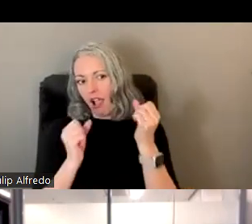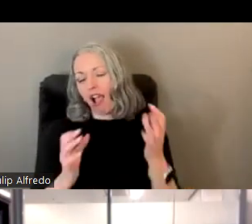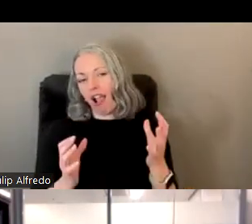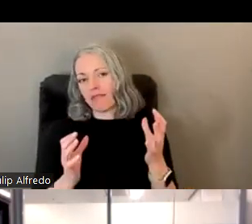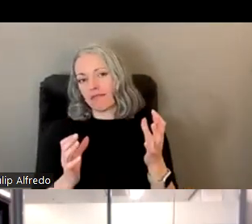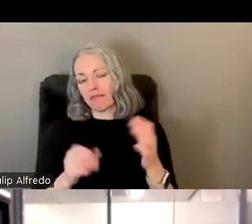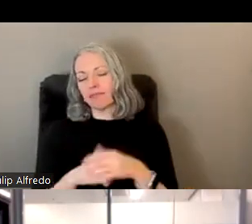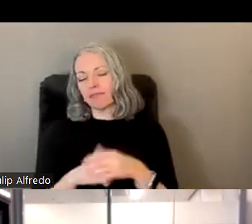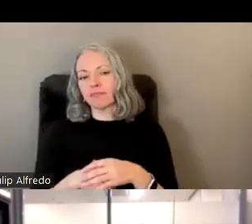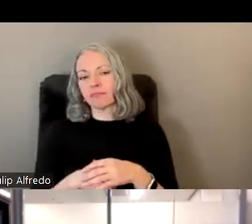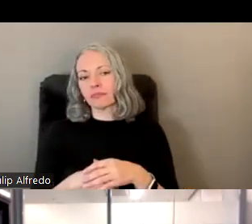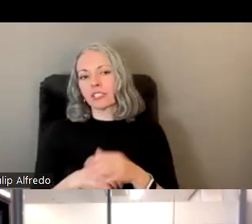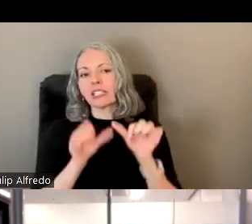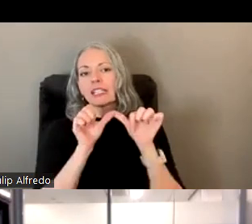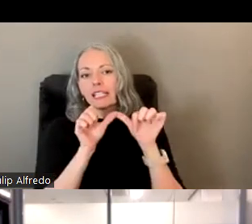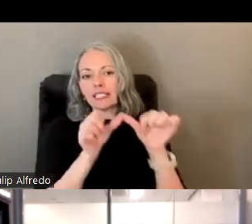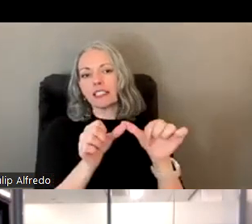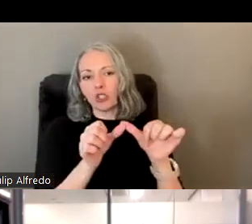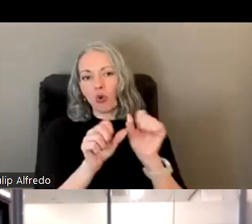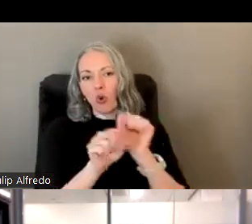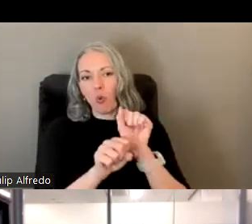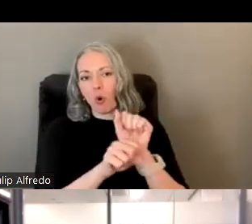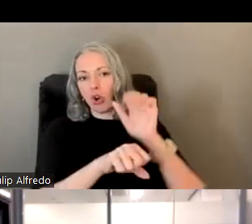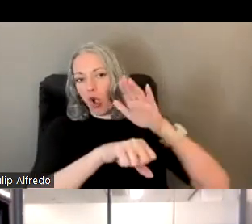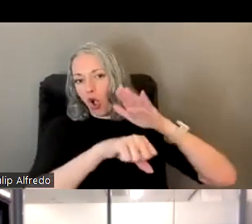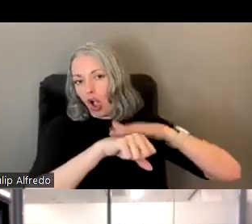the continuing the work on the